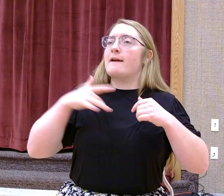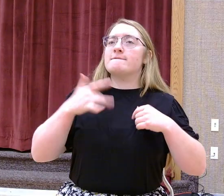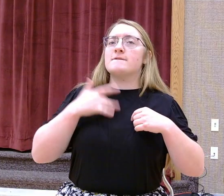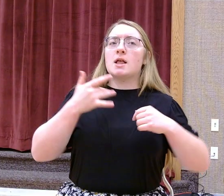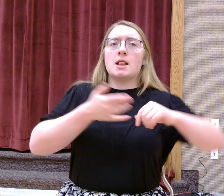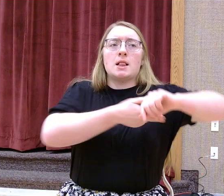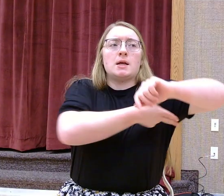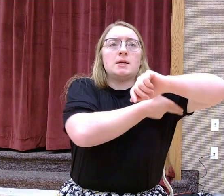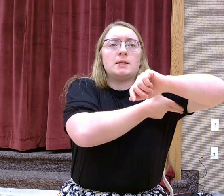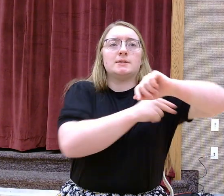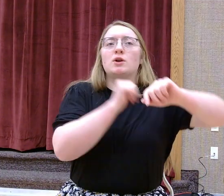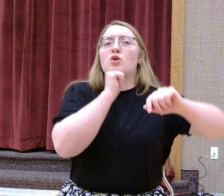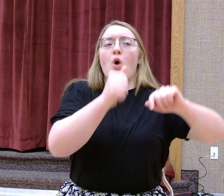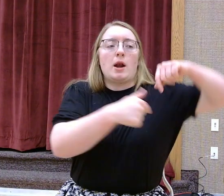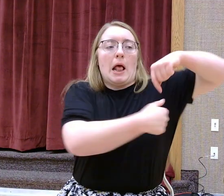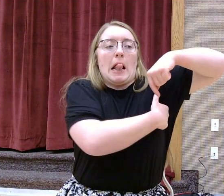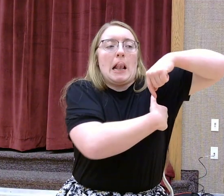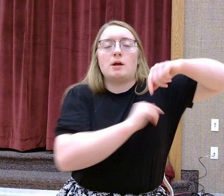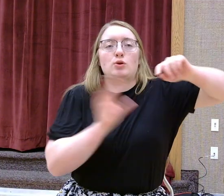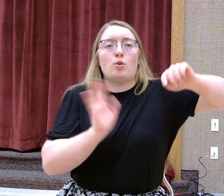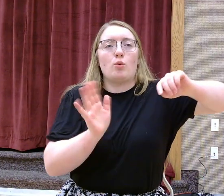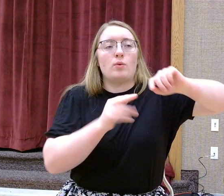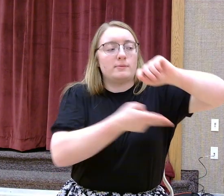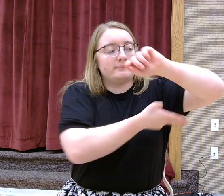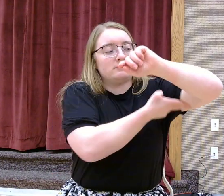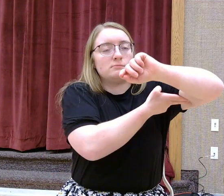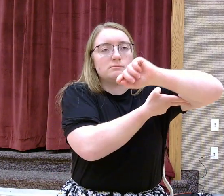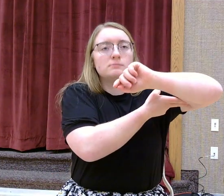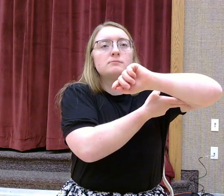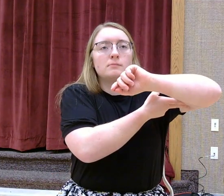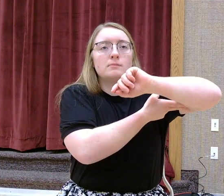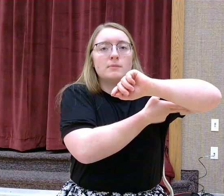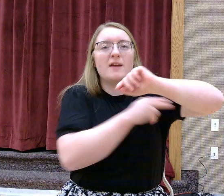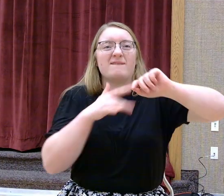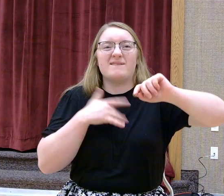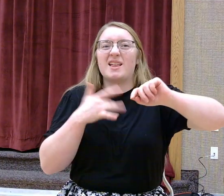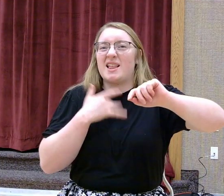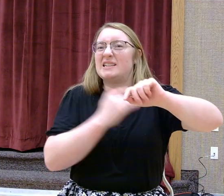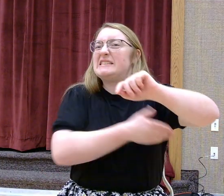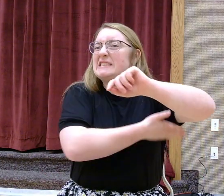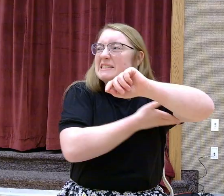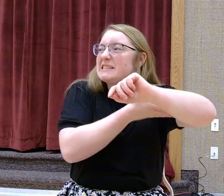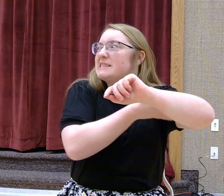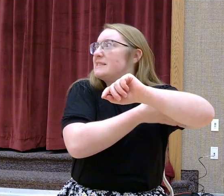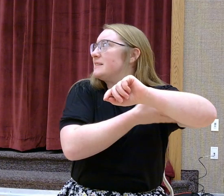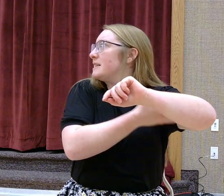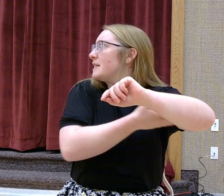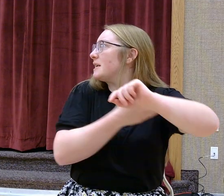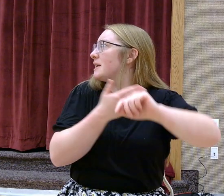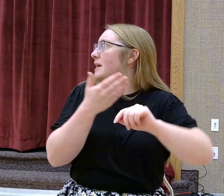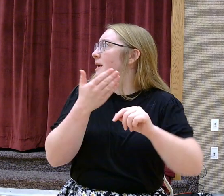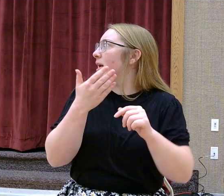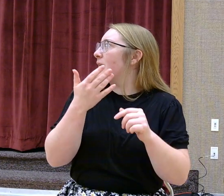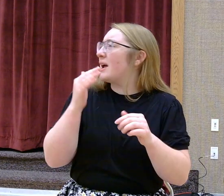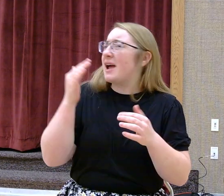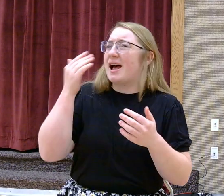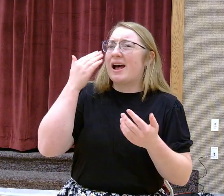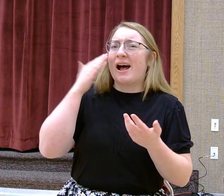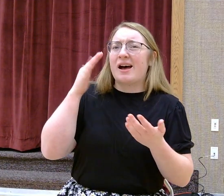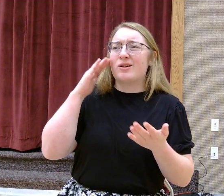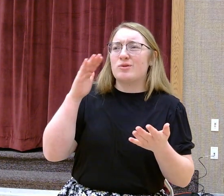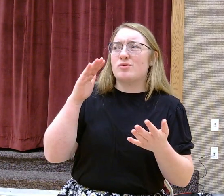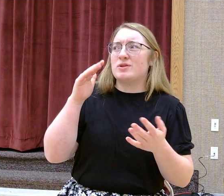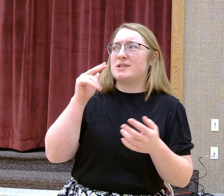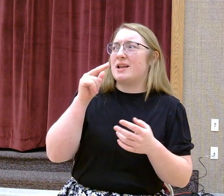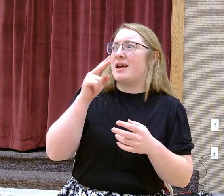the pit? No, it's not that far into the pit. No. And again, it's feeling around here. It's more. It's down about 3/4 of the way